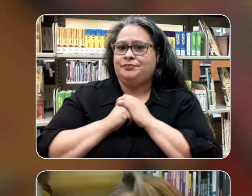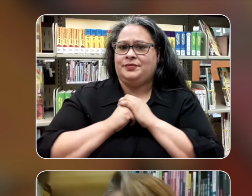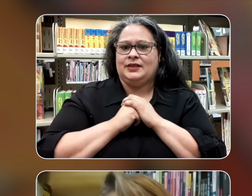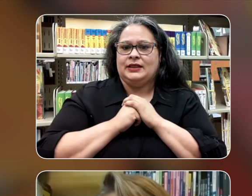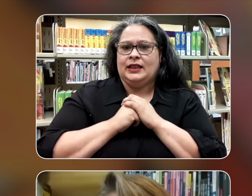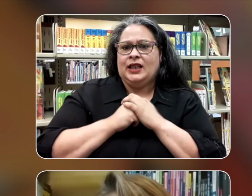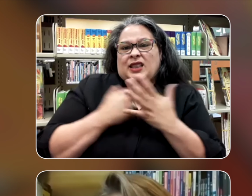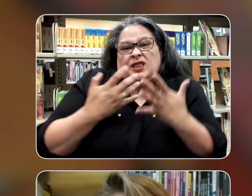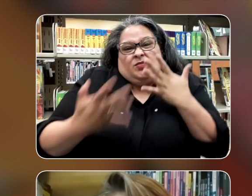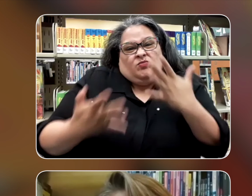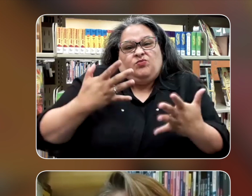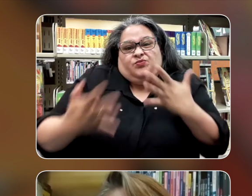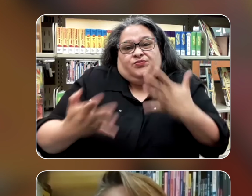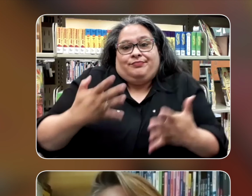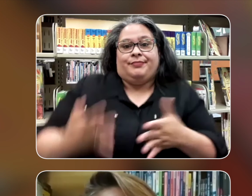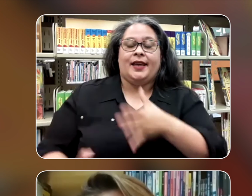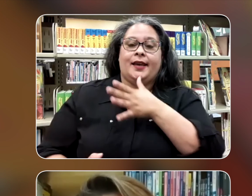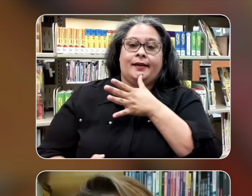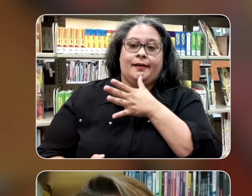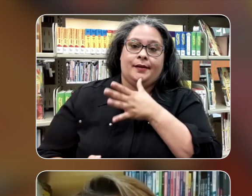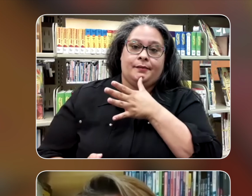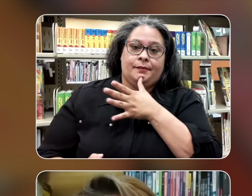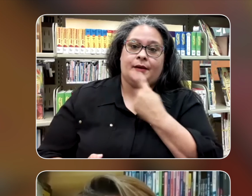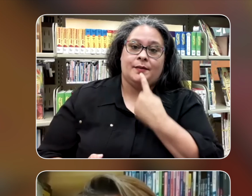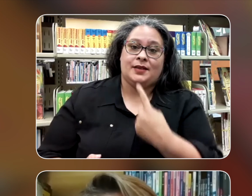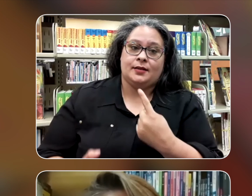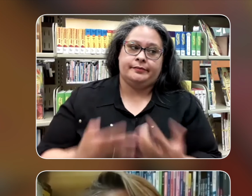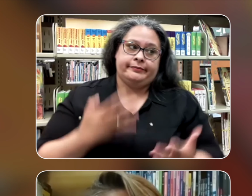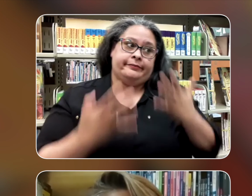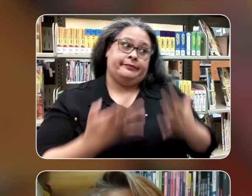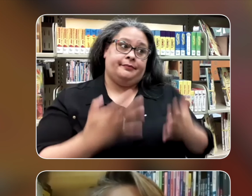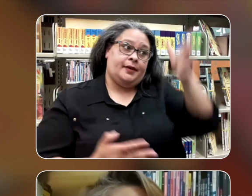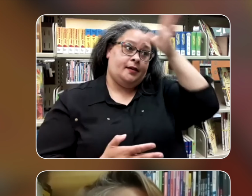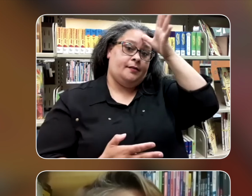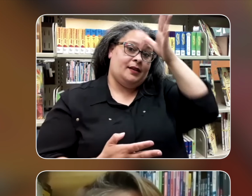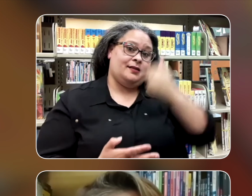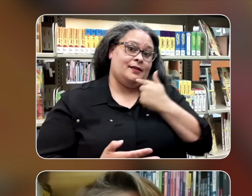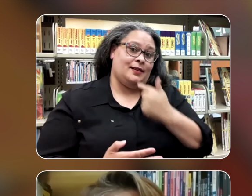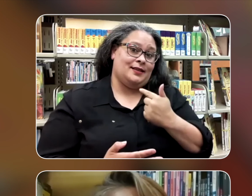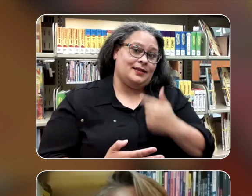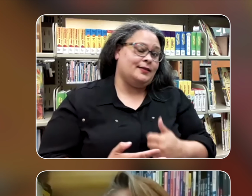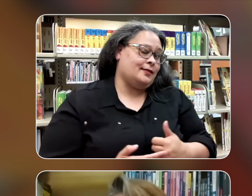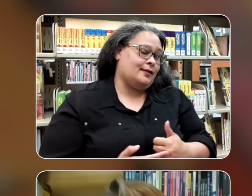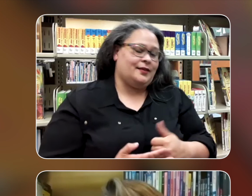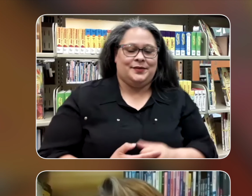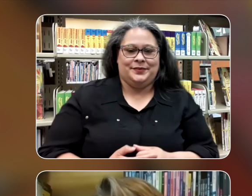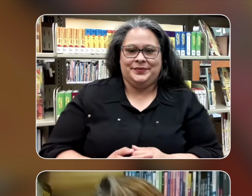Quizás, mommy says. Maybe, dad says, smiling and winking.